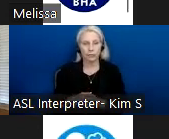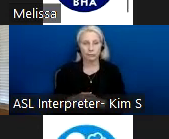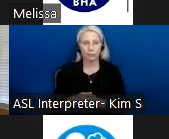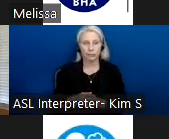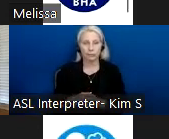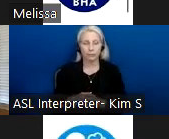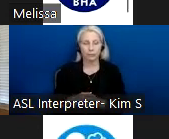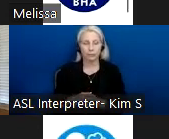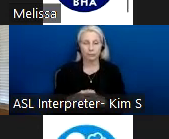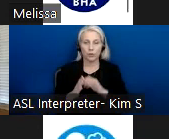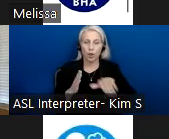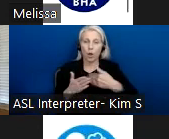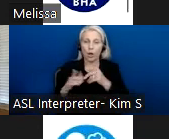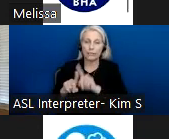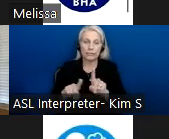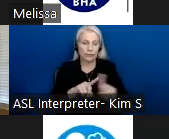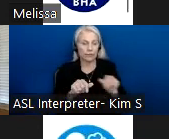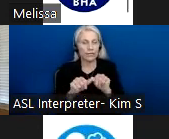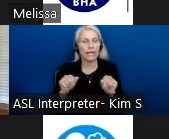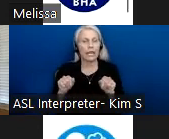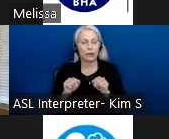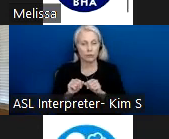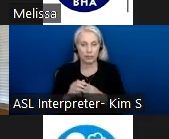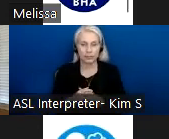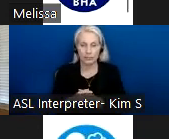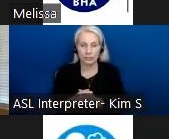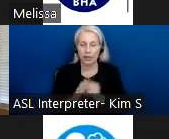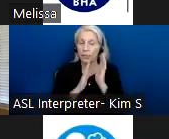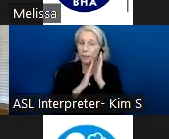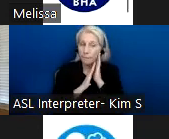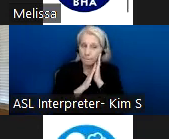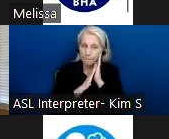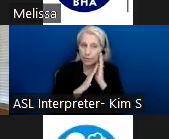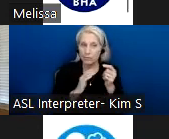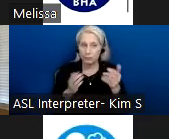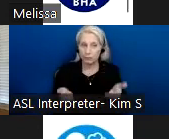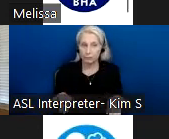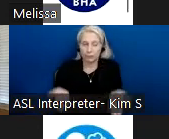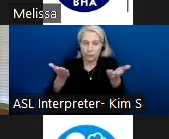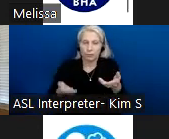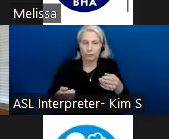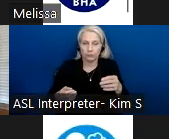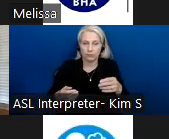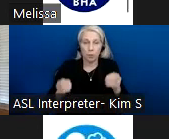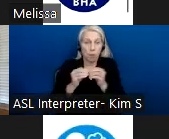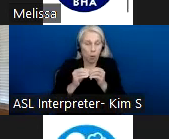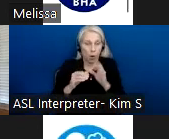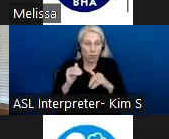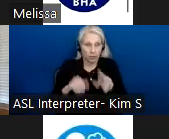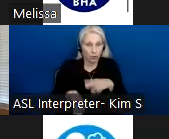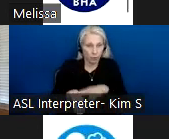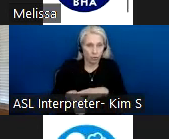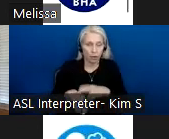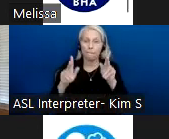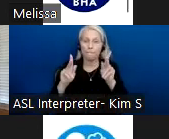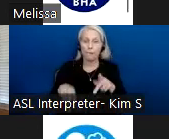In all different areas. Underneath the beds, you'll see our beds are up a little bit high. If we have a